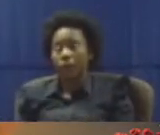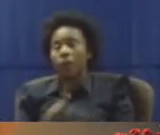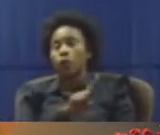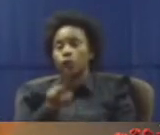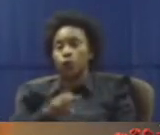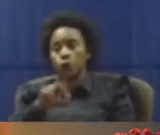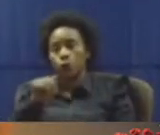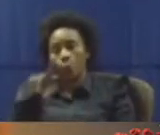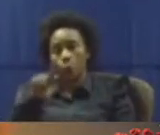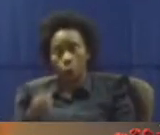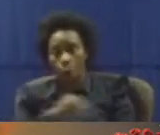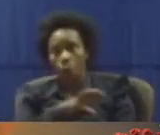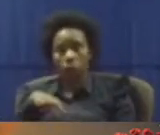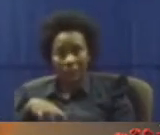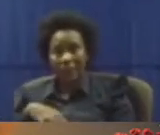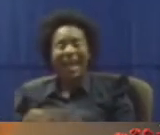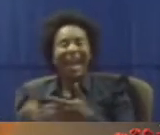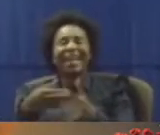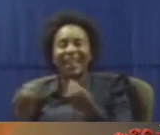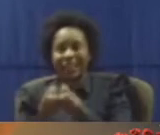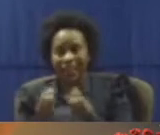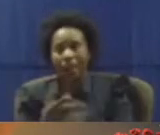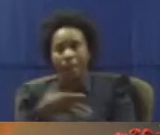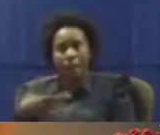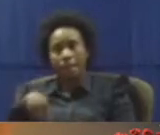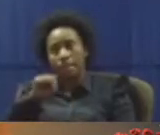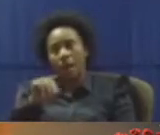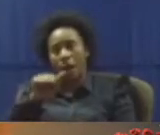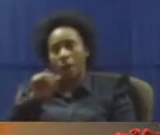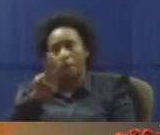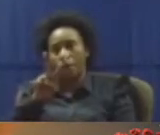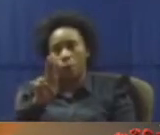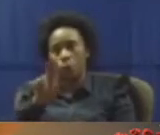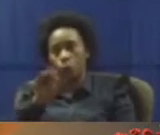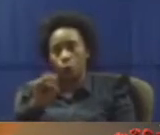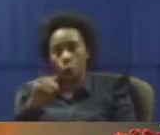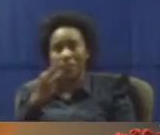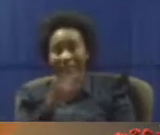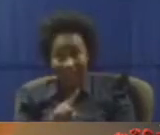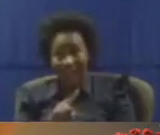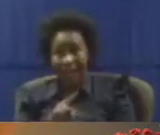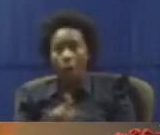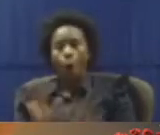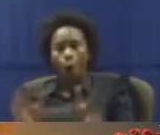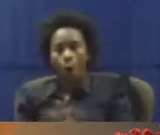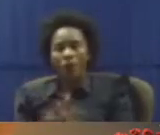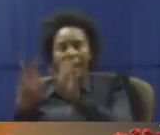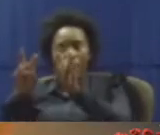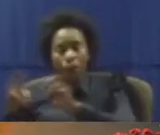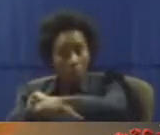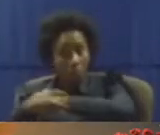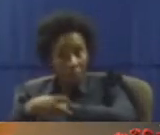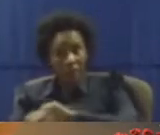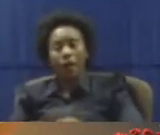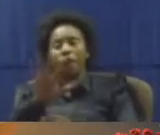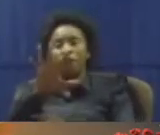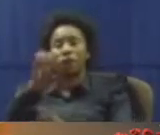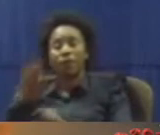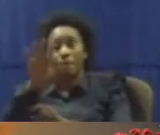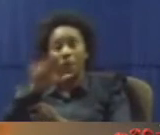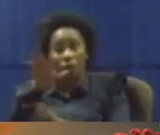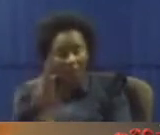Commission, everything Ms. Mavuso said is true. Not only was Eskom looted of almost 15 billion rand, the